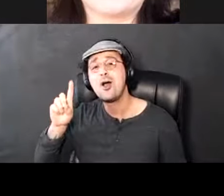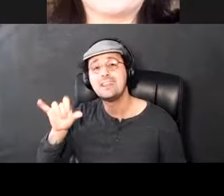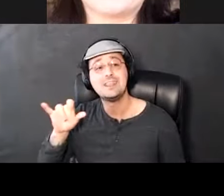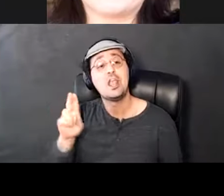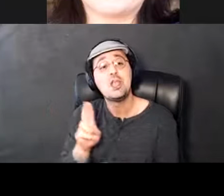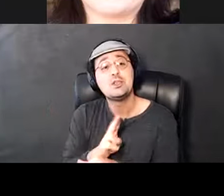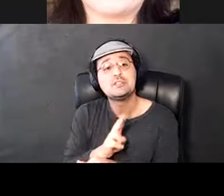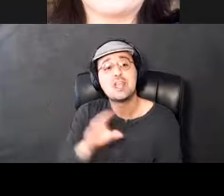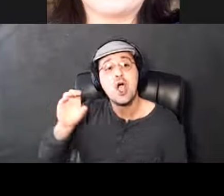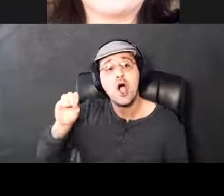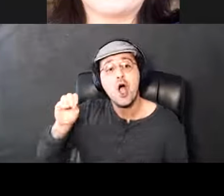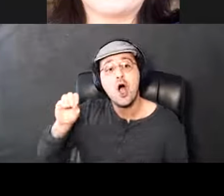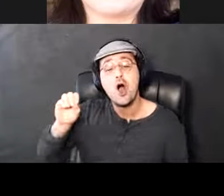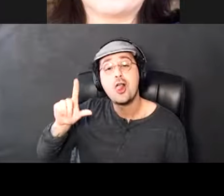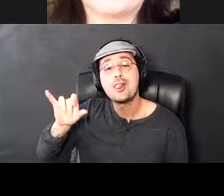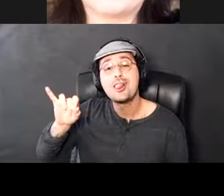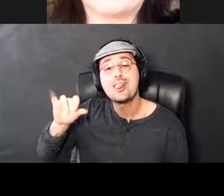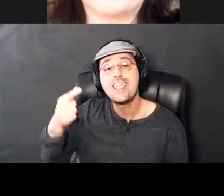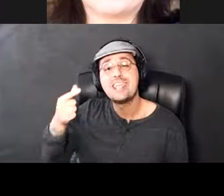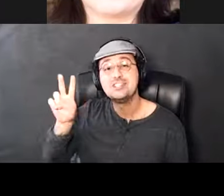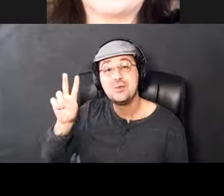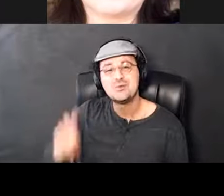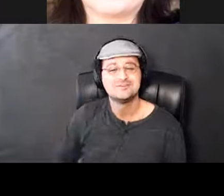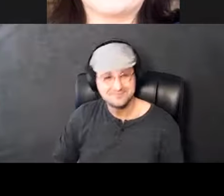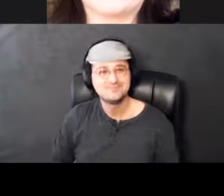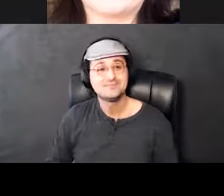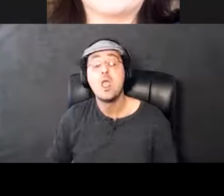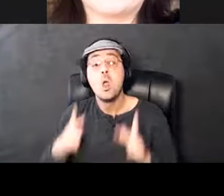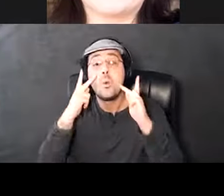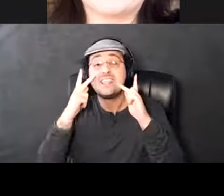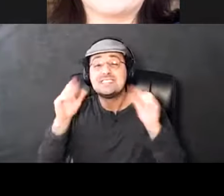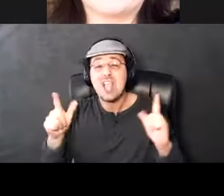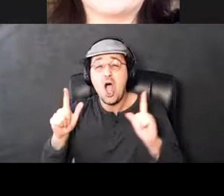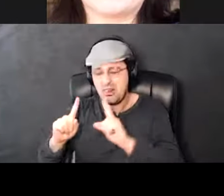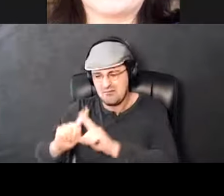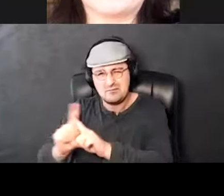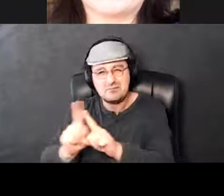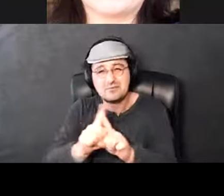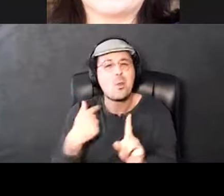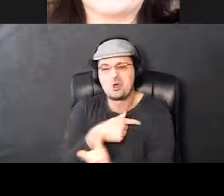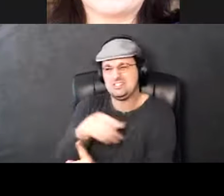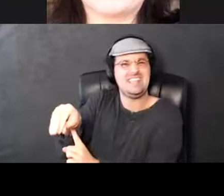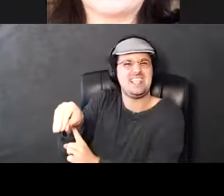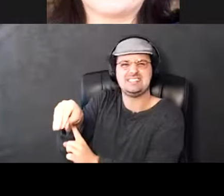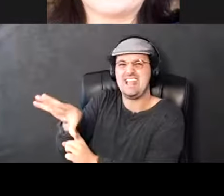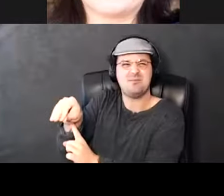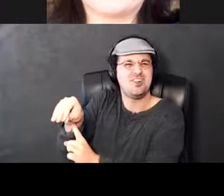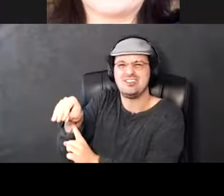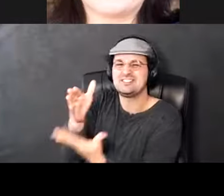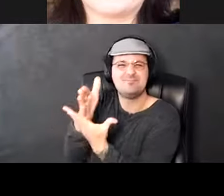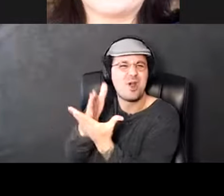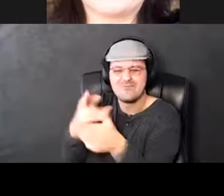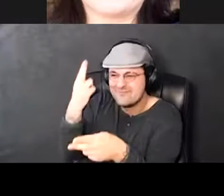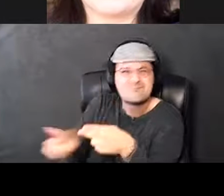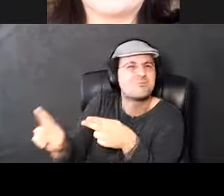is essential for making oligodendrocytes. So we see all of these oligodendrocytes. We're just taking a little snapshot of one piece of the